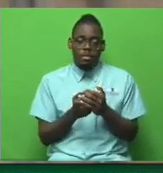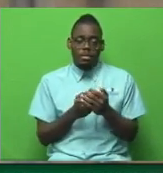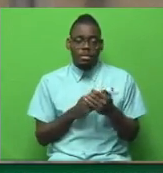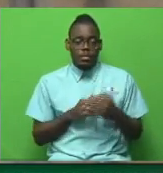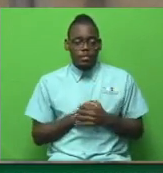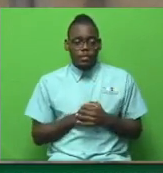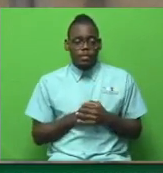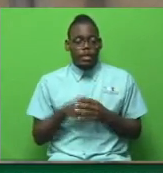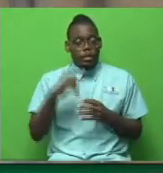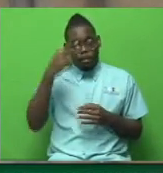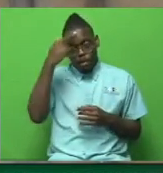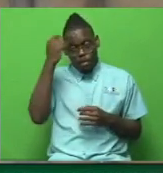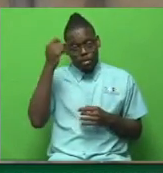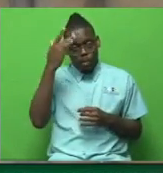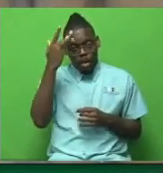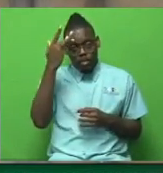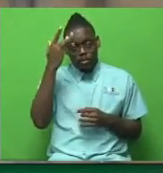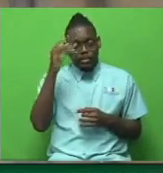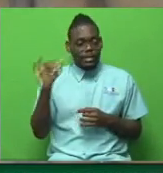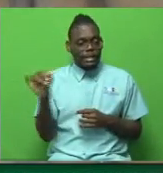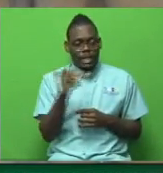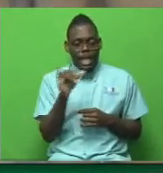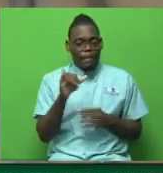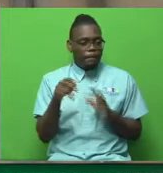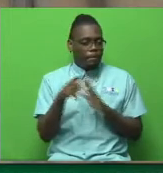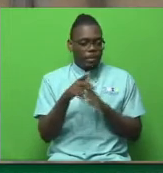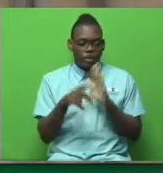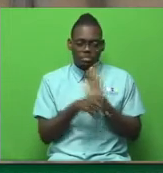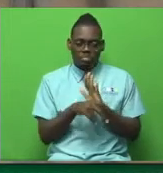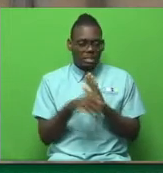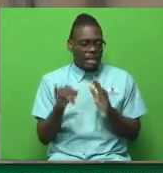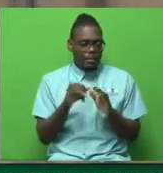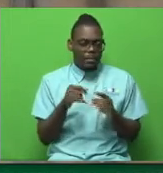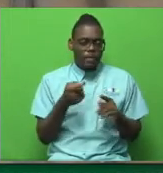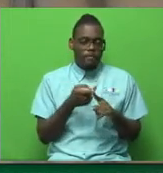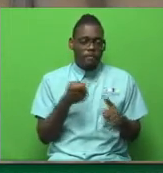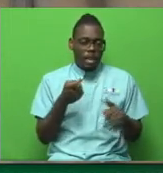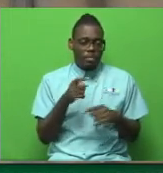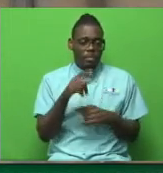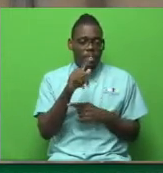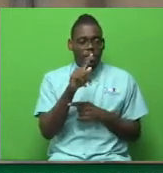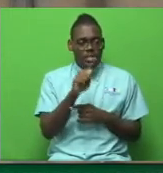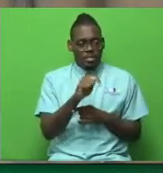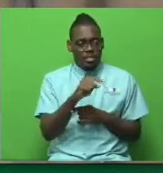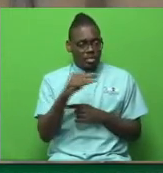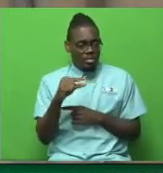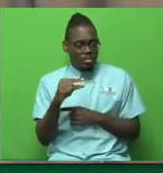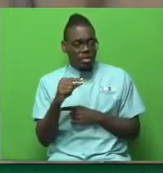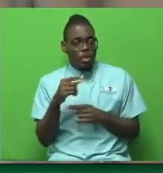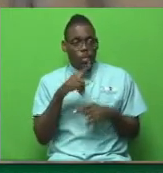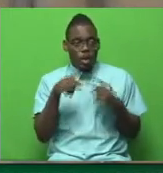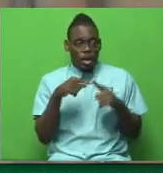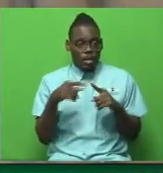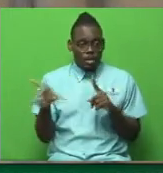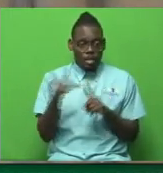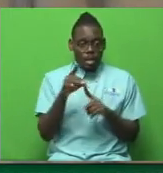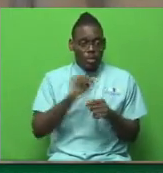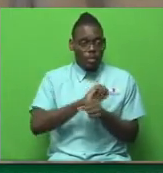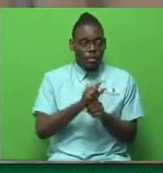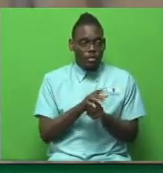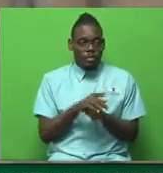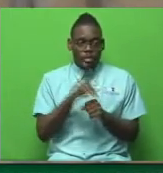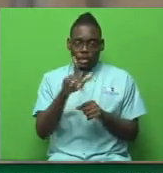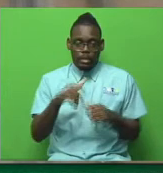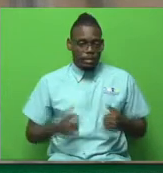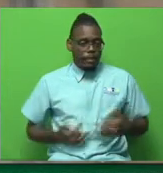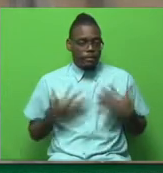it is the same policies and care that Dr Tim Gopi Singh gotten cover that saved his life but once he is well